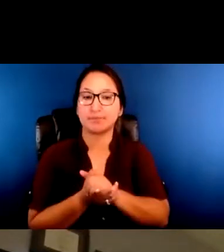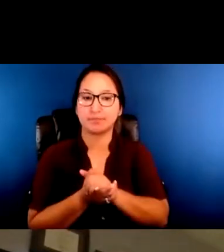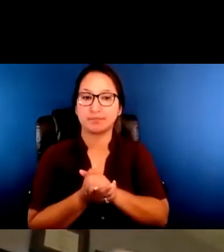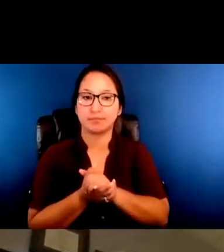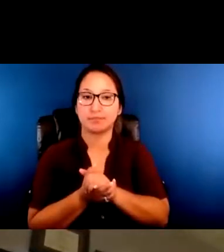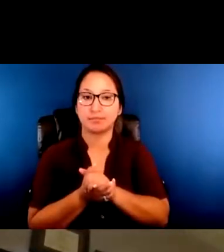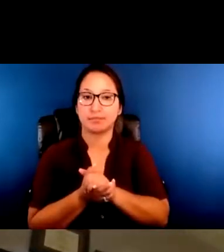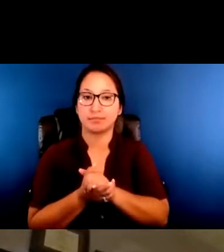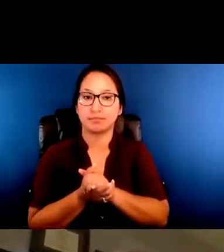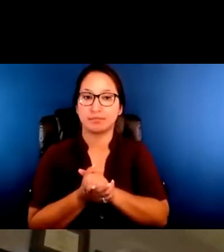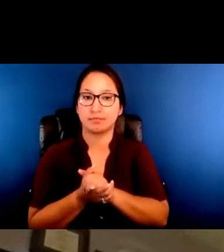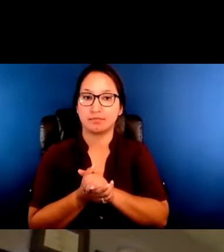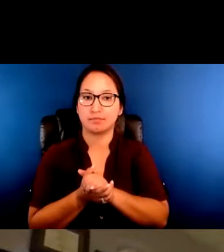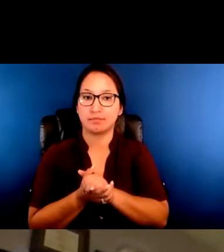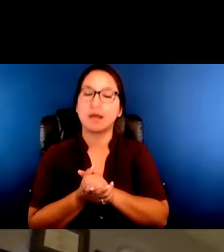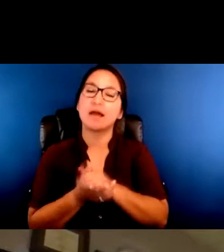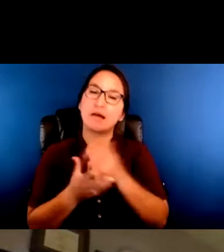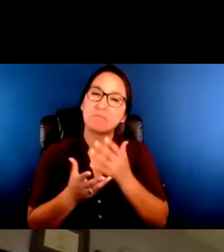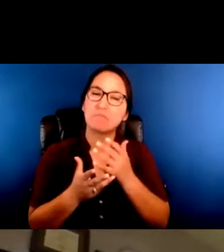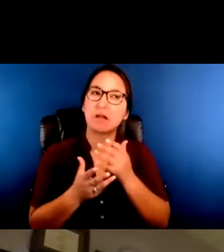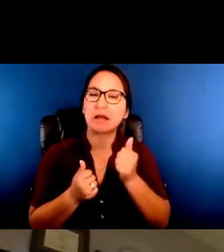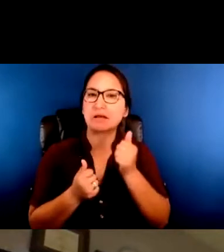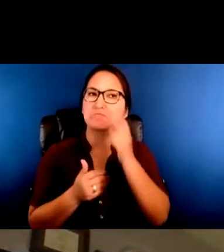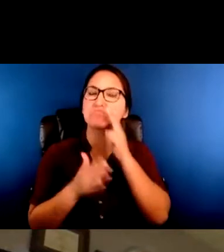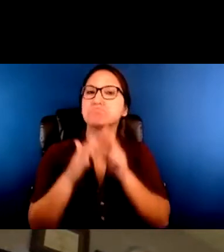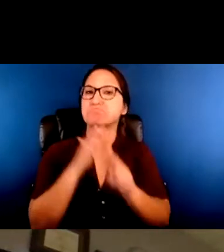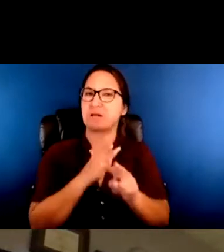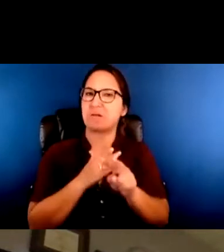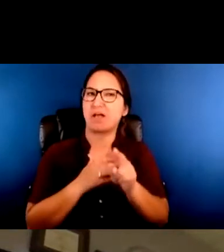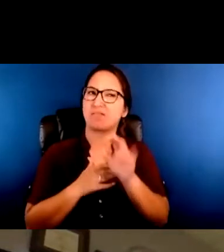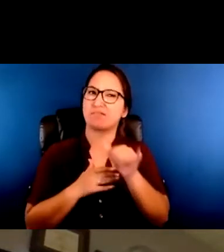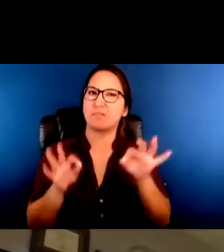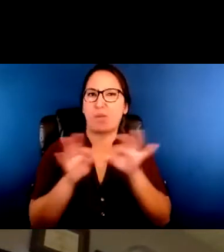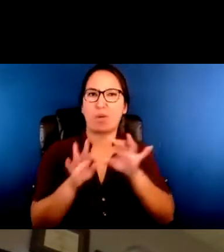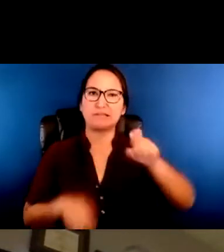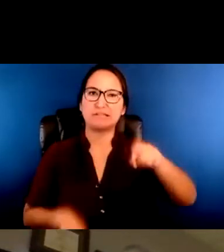that's a necessity for band, just because of the streamlining of the